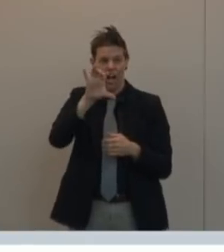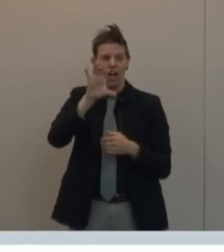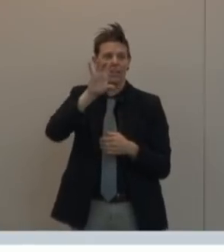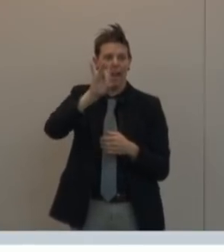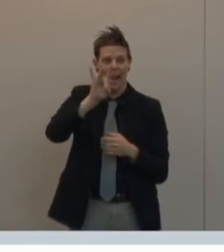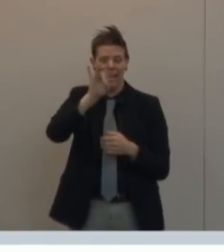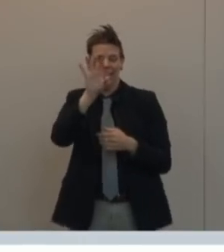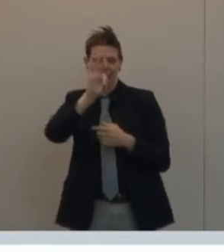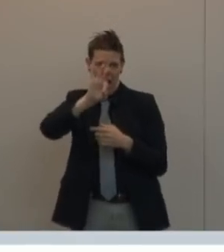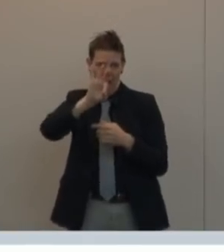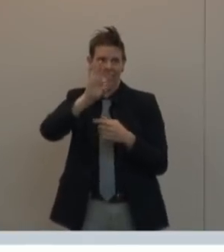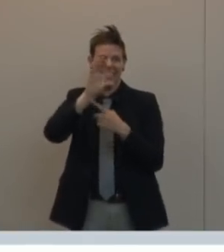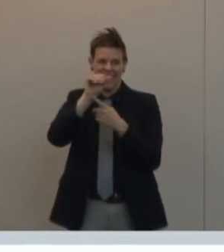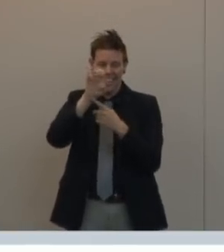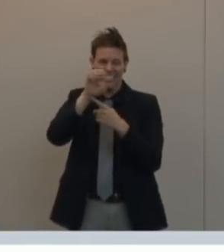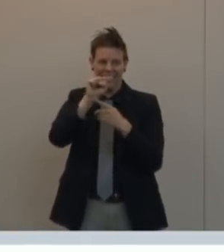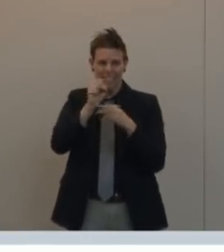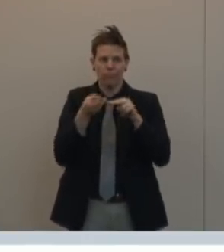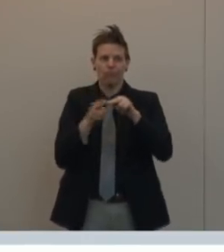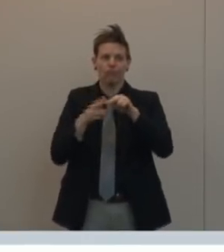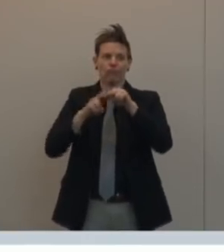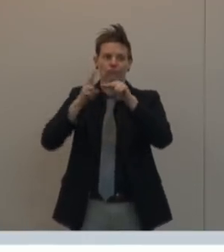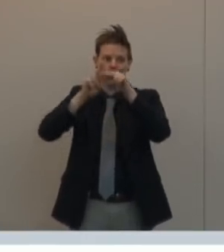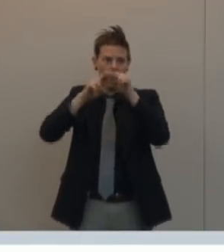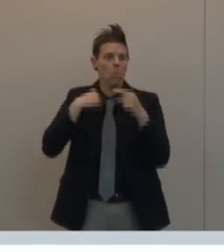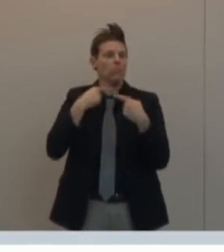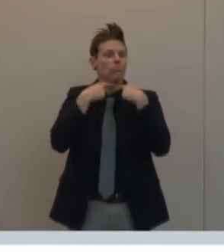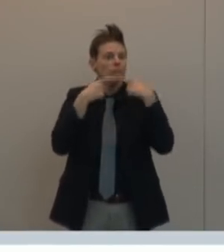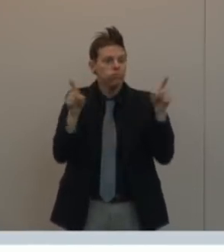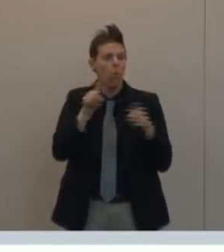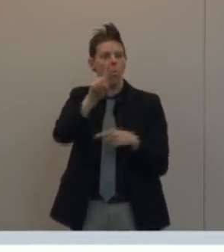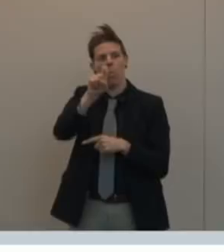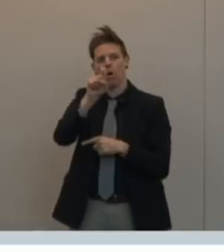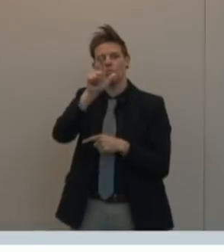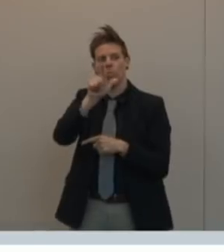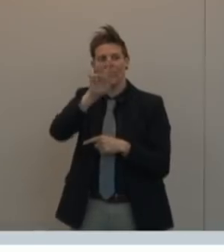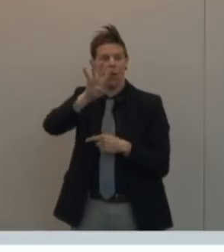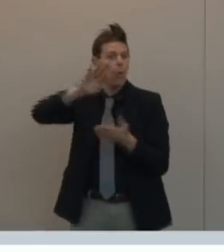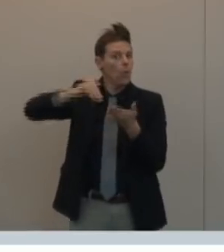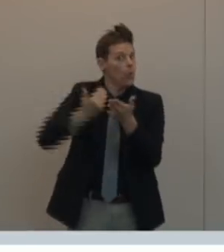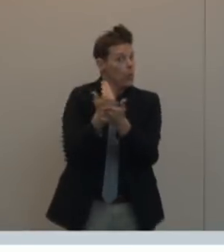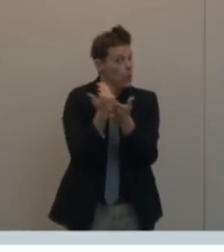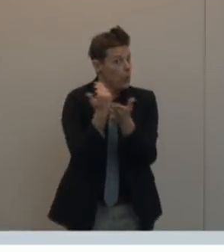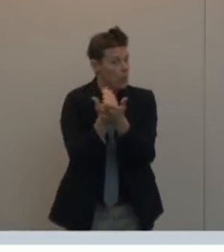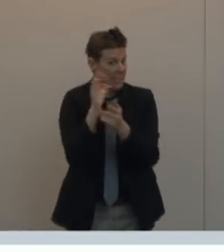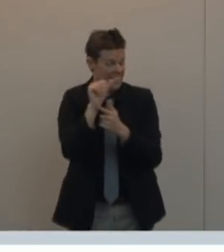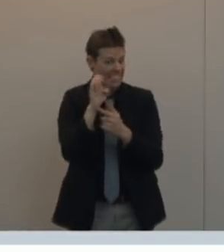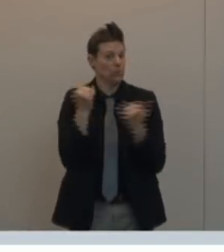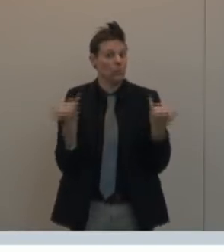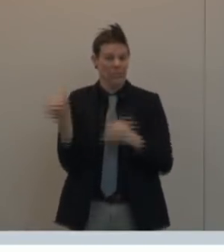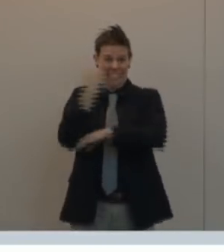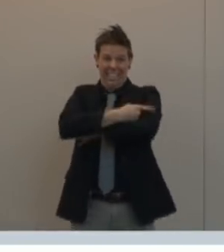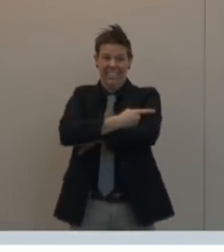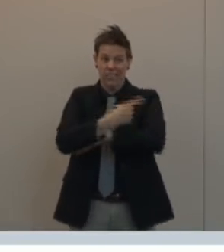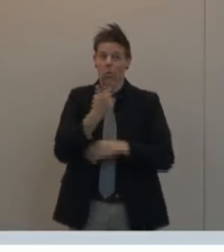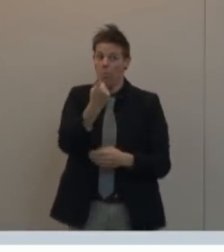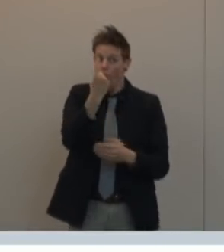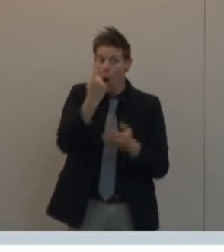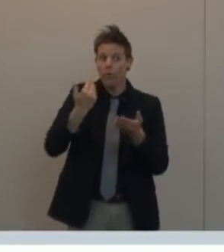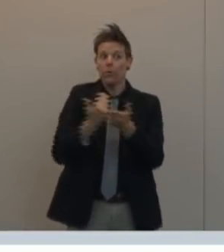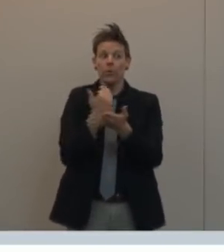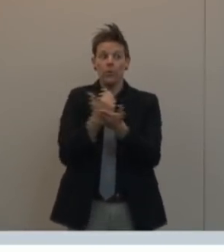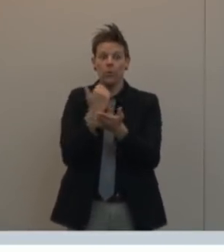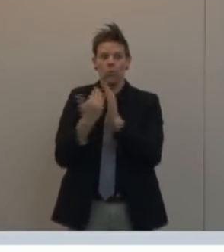989 cases. We announced 124 new cases today, with one new county, Colfax